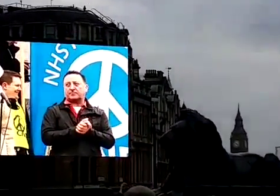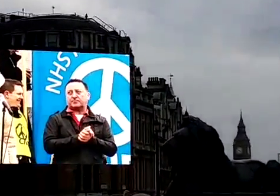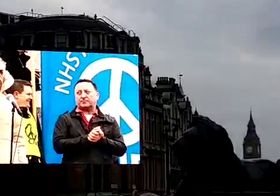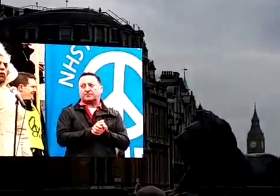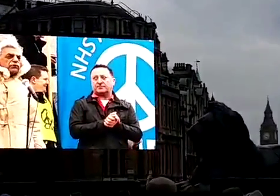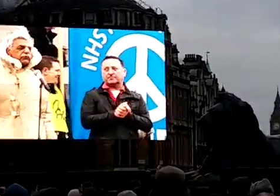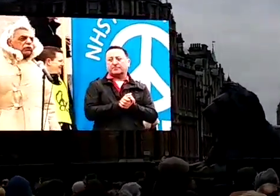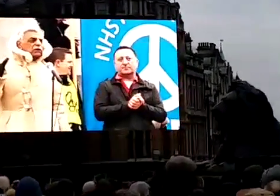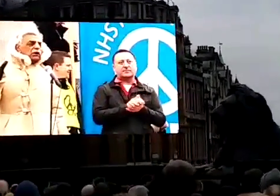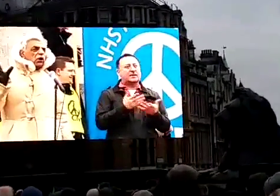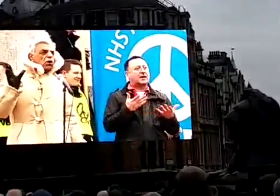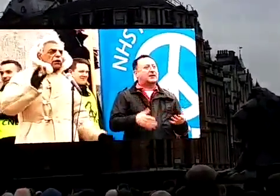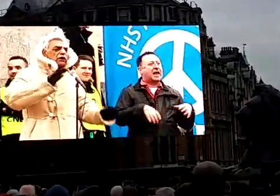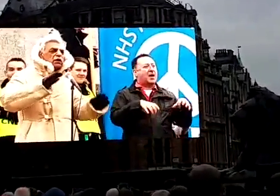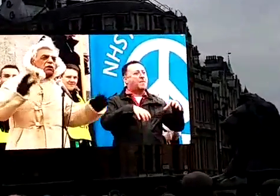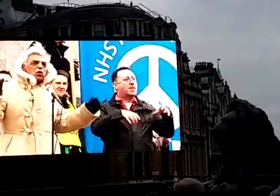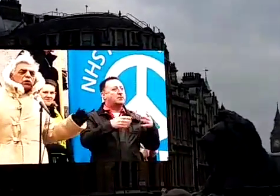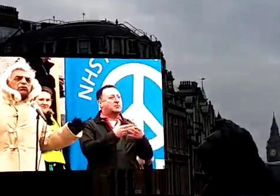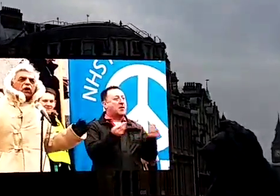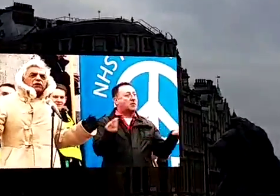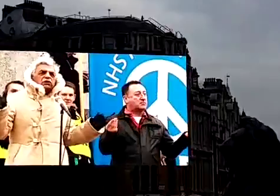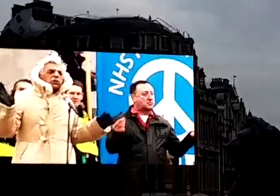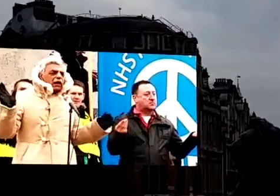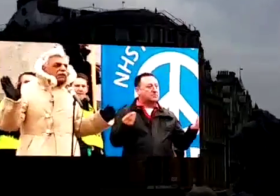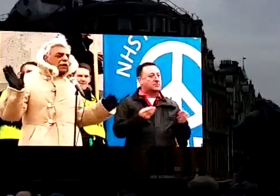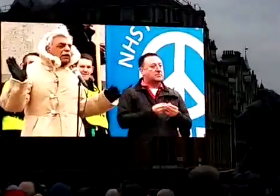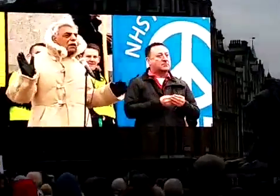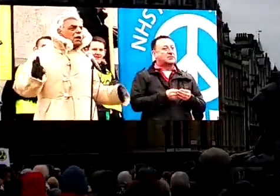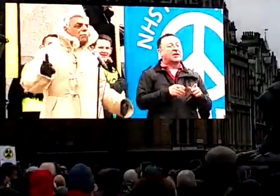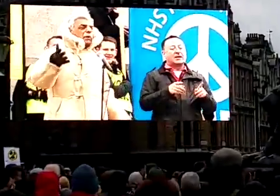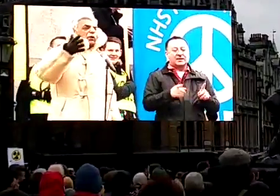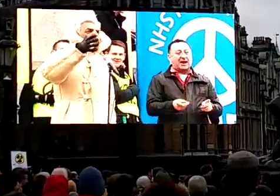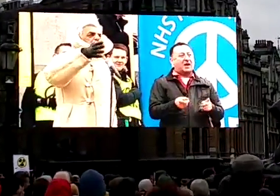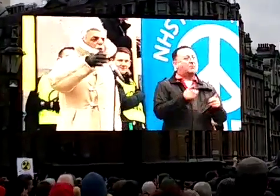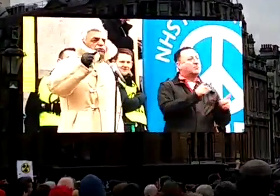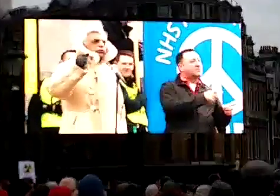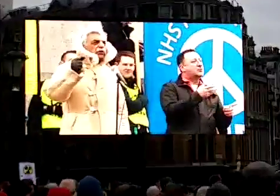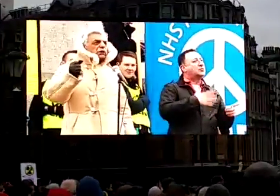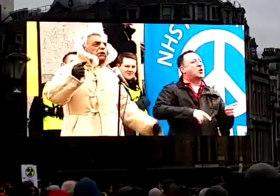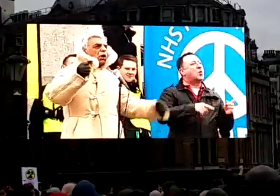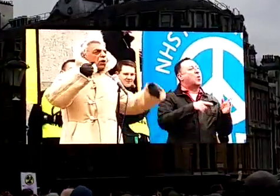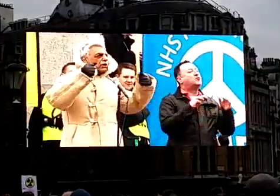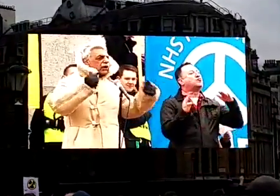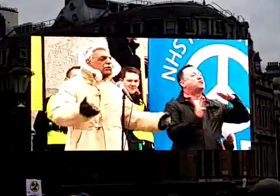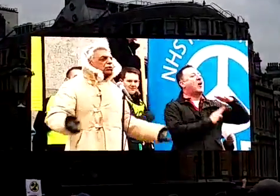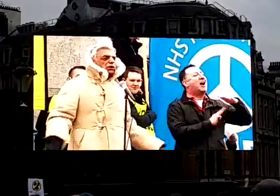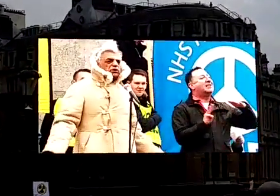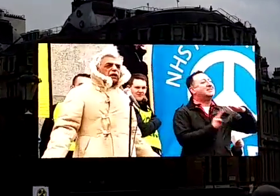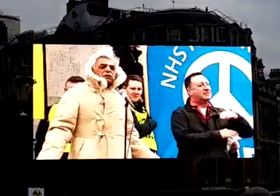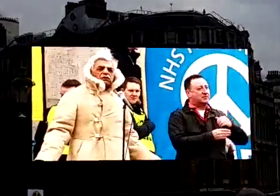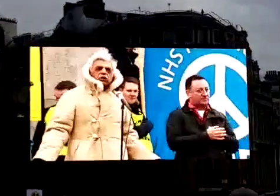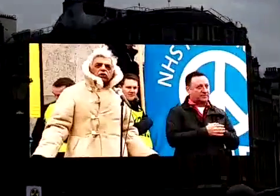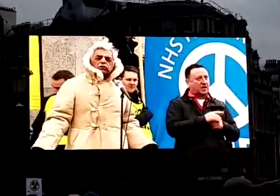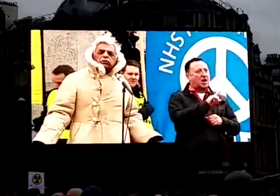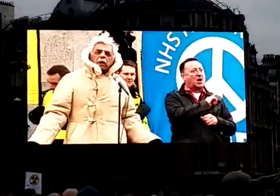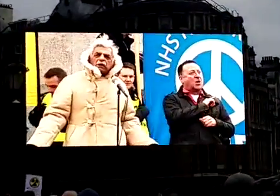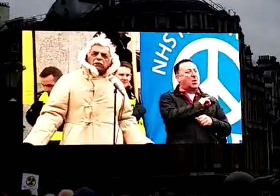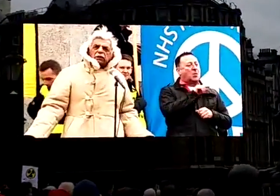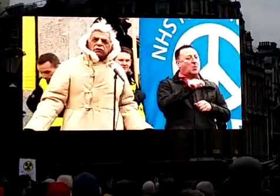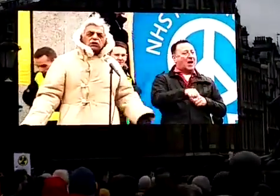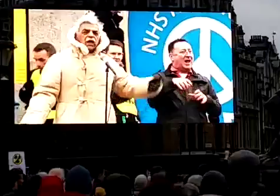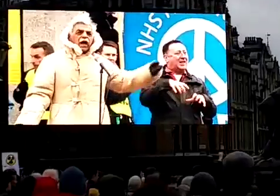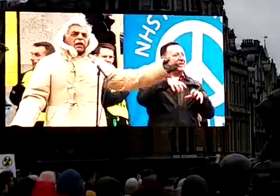And now there's no monster in the loch and they don't want Trident either. Because the monster in the loch has actually shaken the